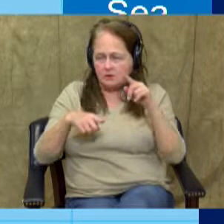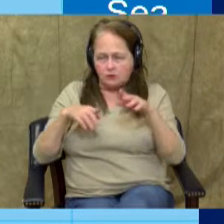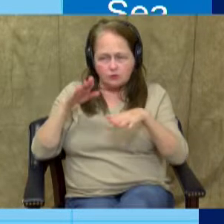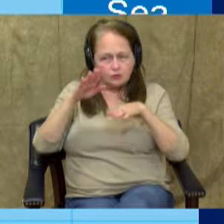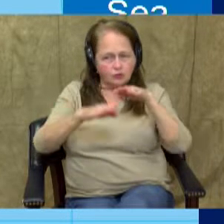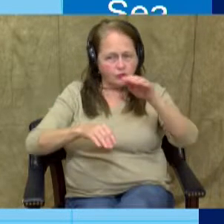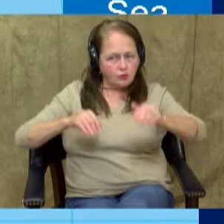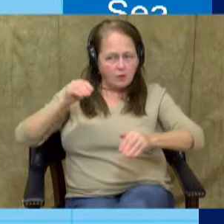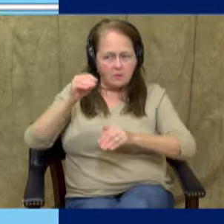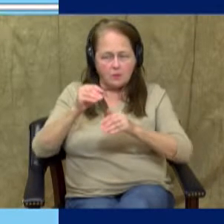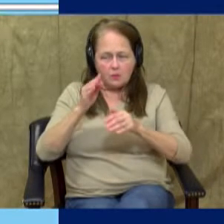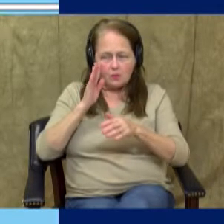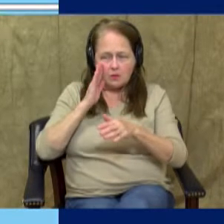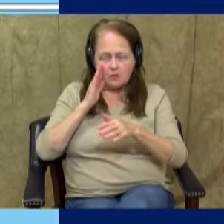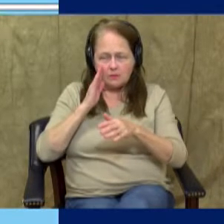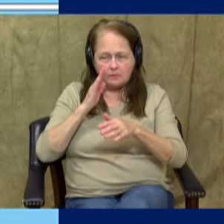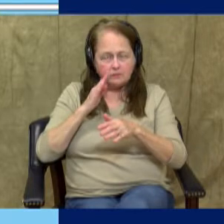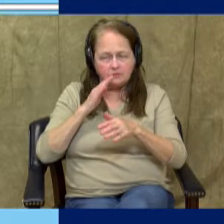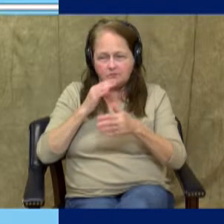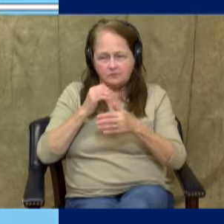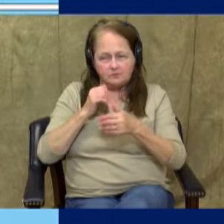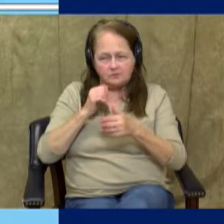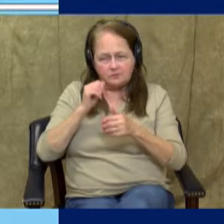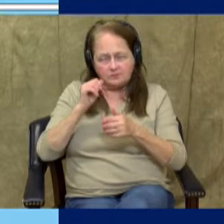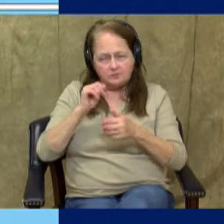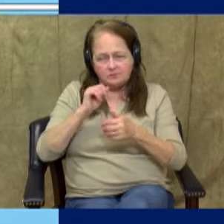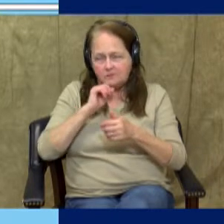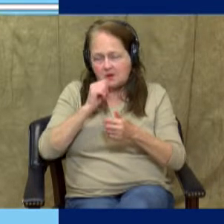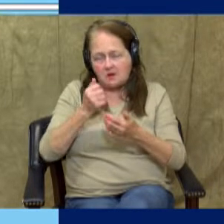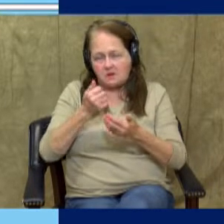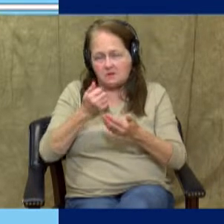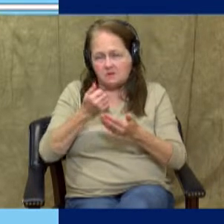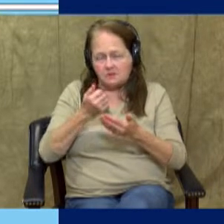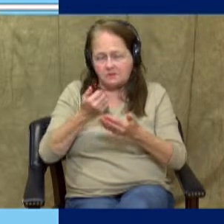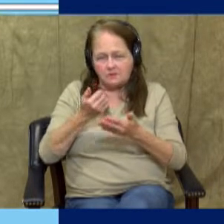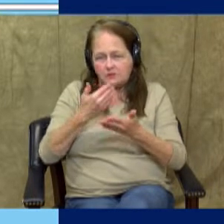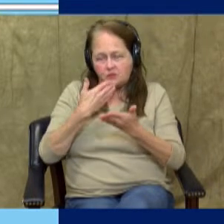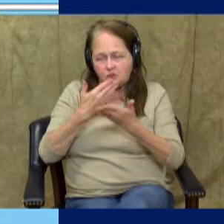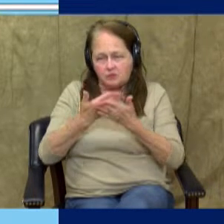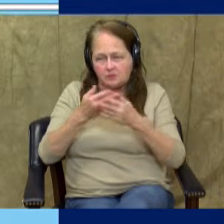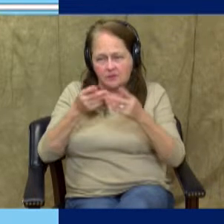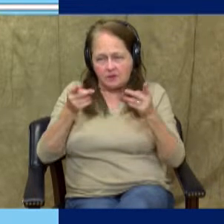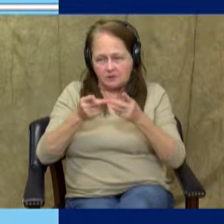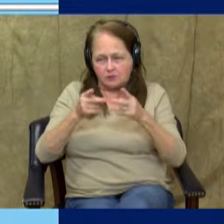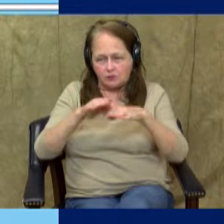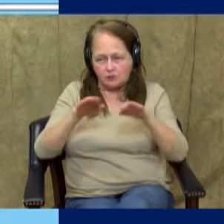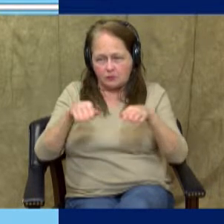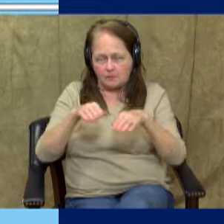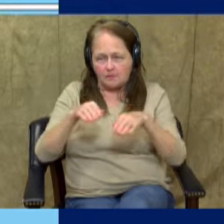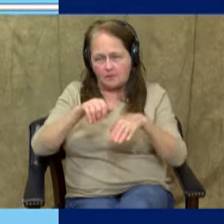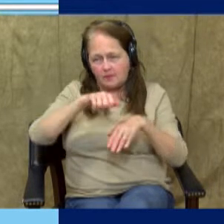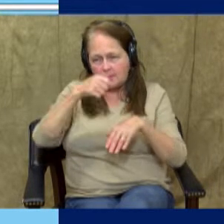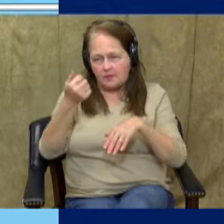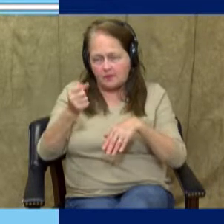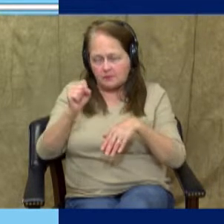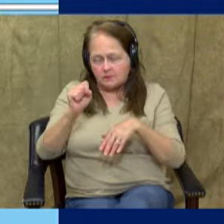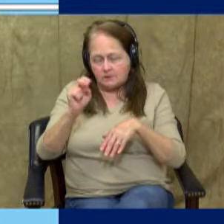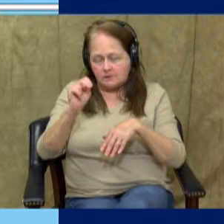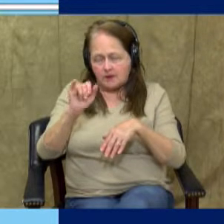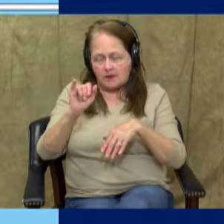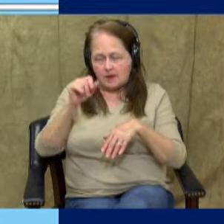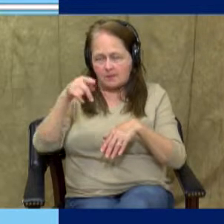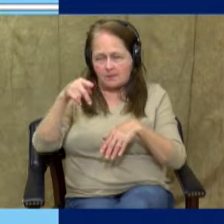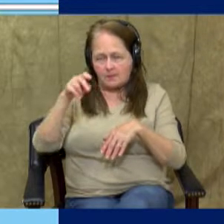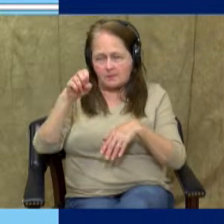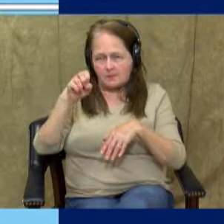Sea, you'd just end up floating. We also want to look at a couple of other things physically. The Sinai Peninsula, as I mentioned,